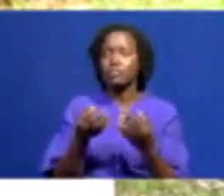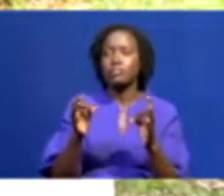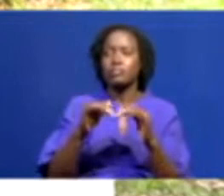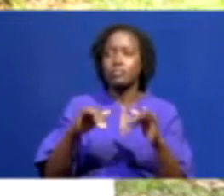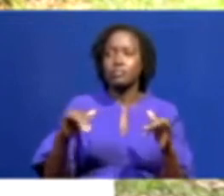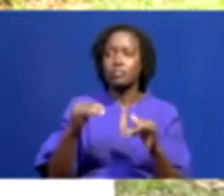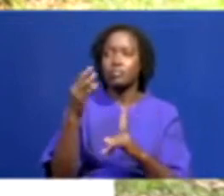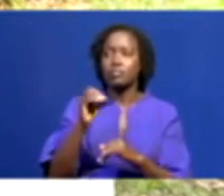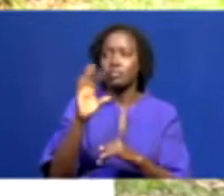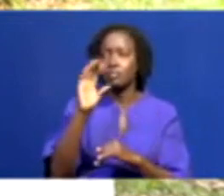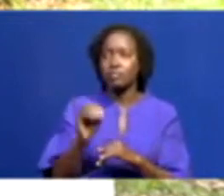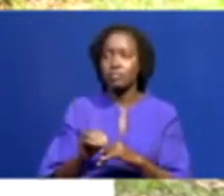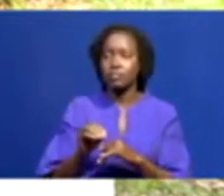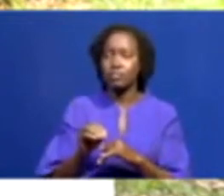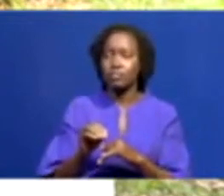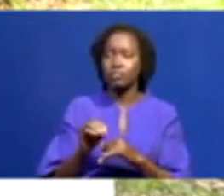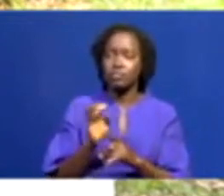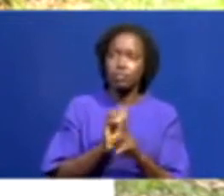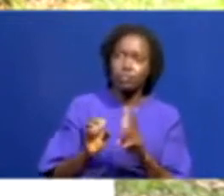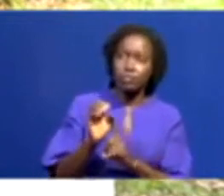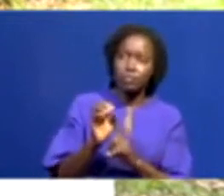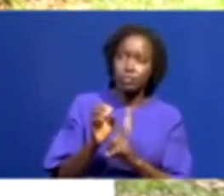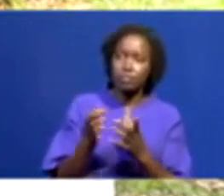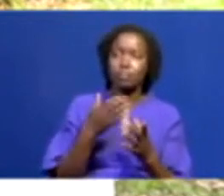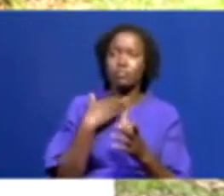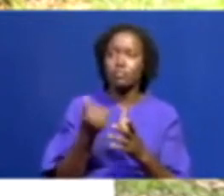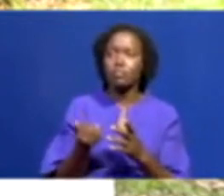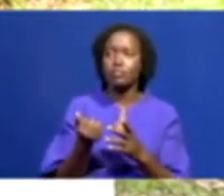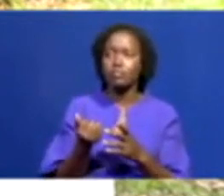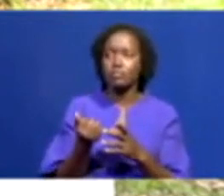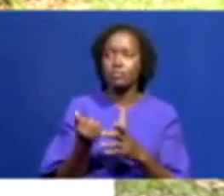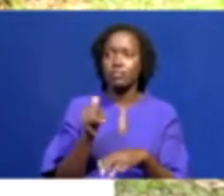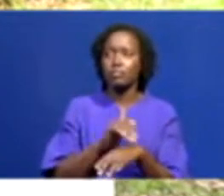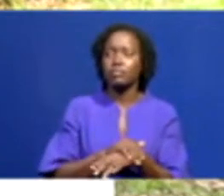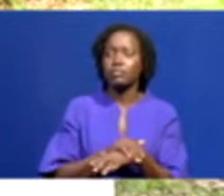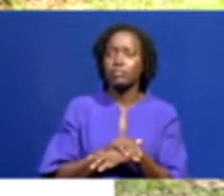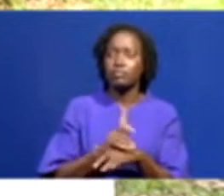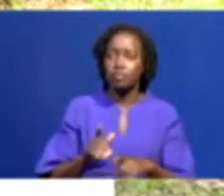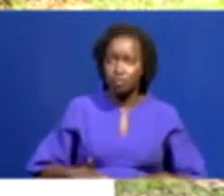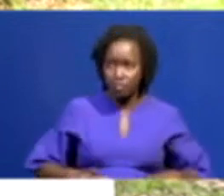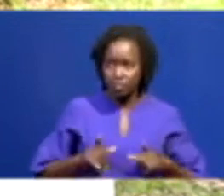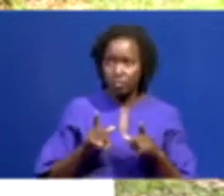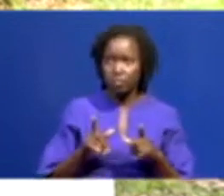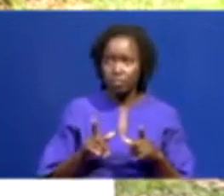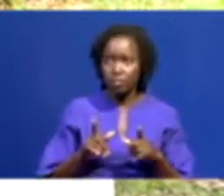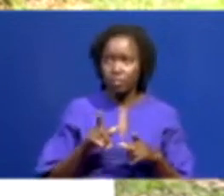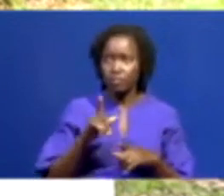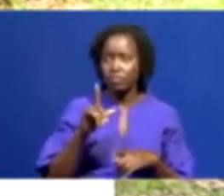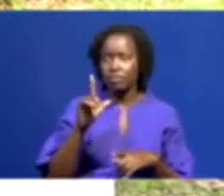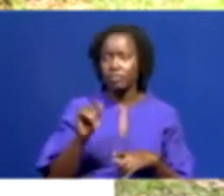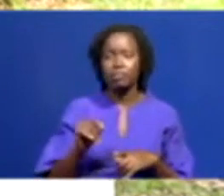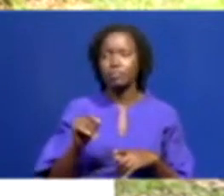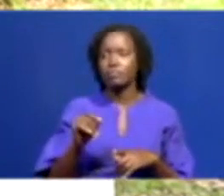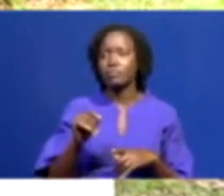30% of built environment. So, you know, if you want a good way of life, if you want also cheap utility